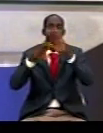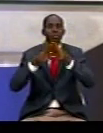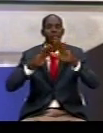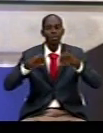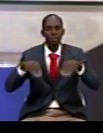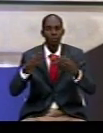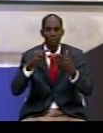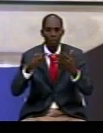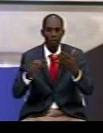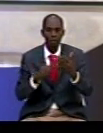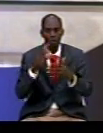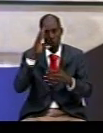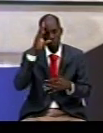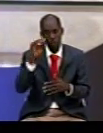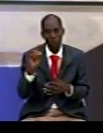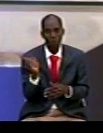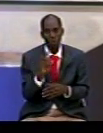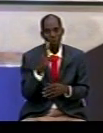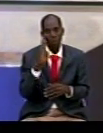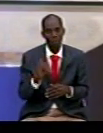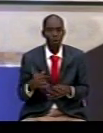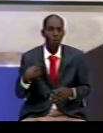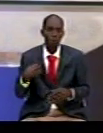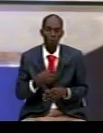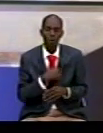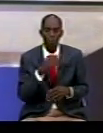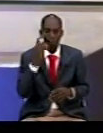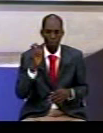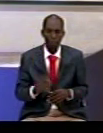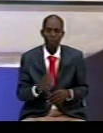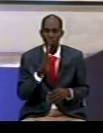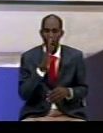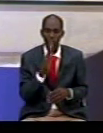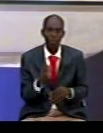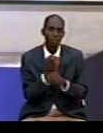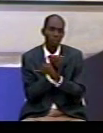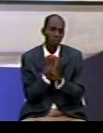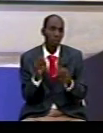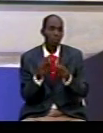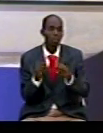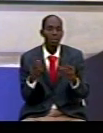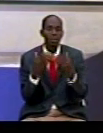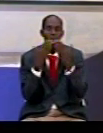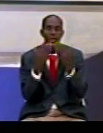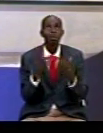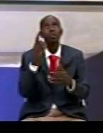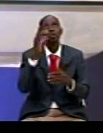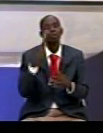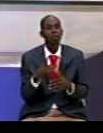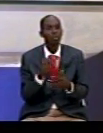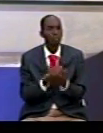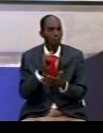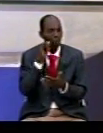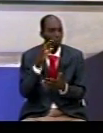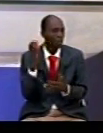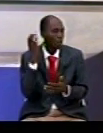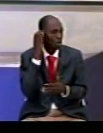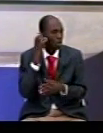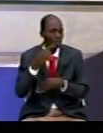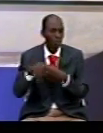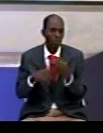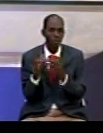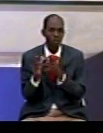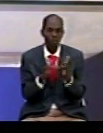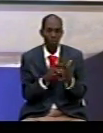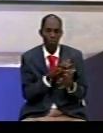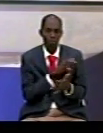men whereby we must be saved. But thank God the woman heard about Jesus.